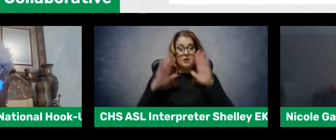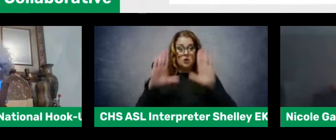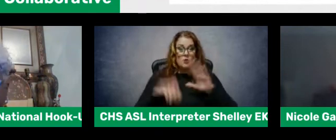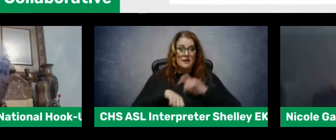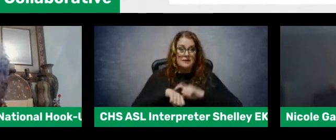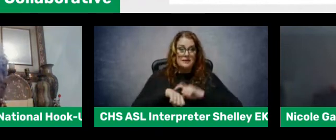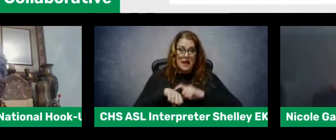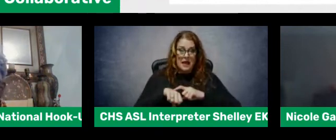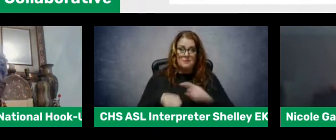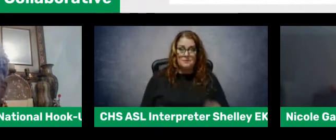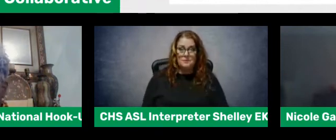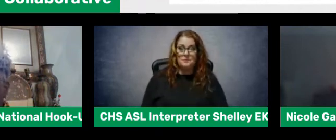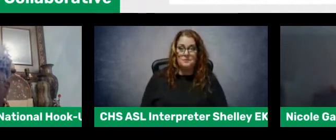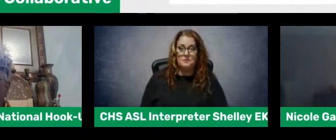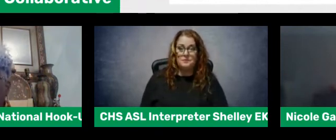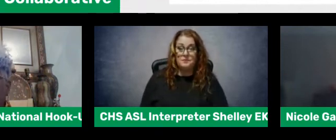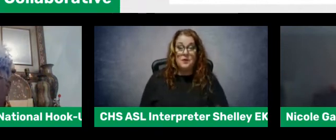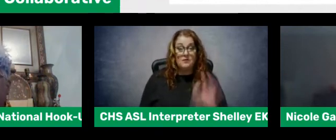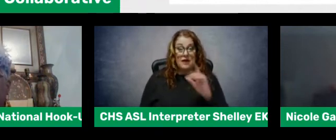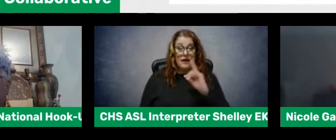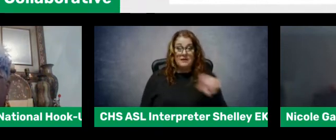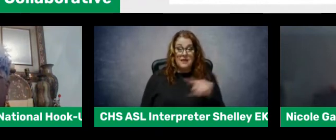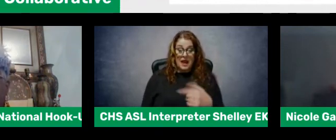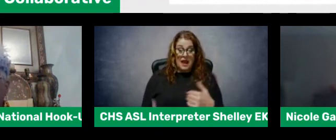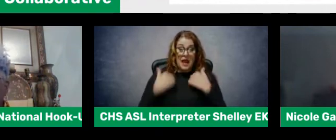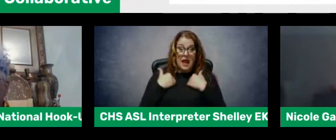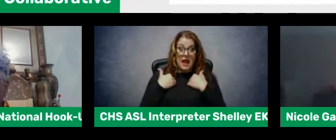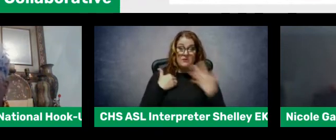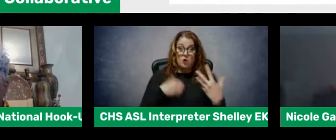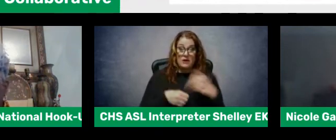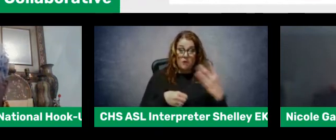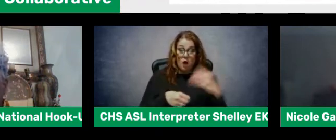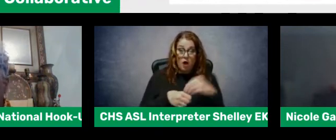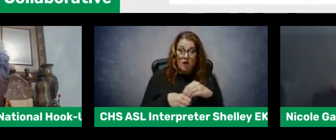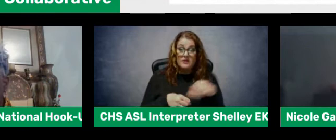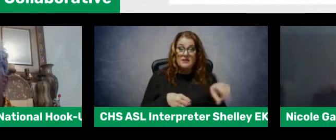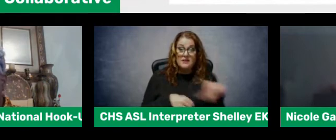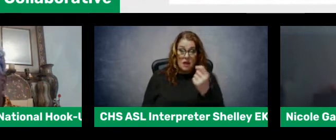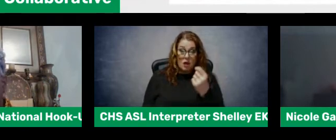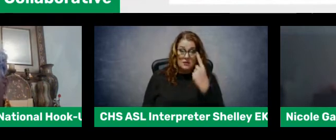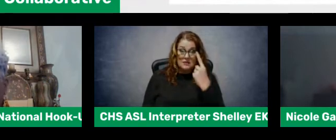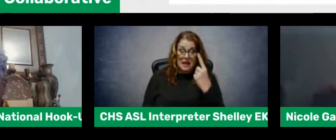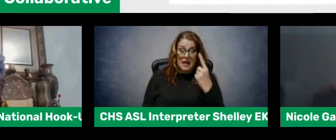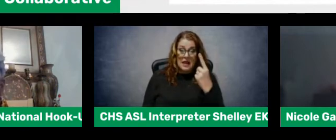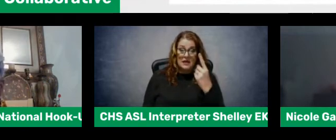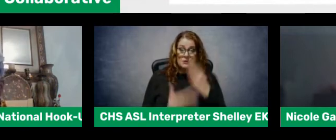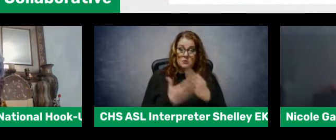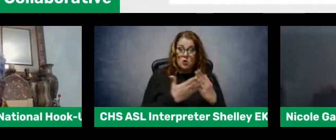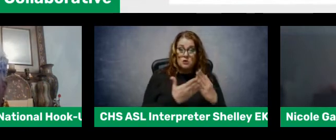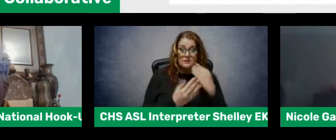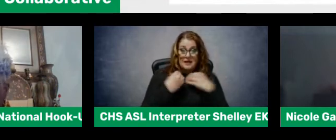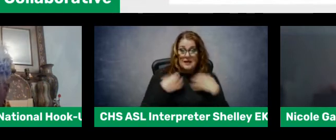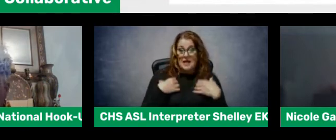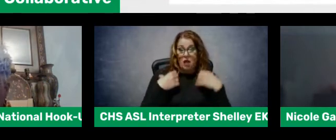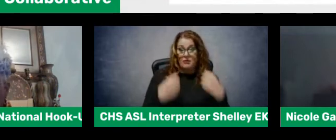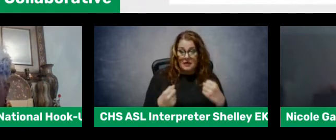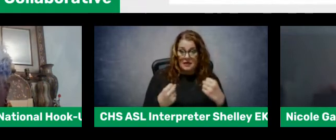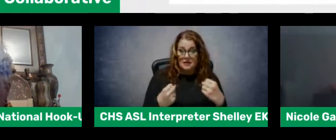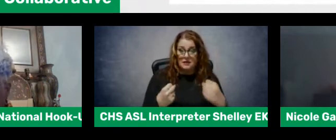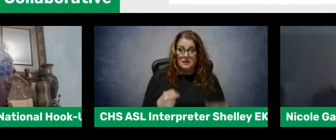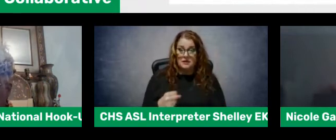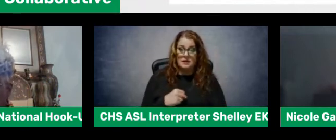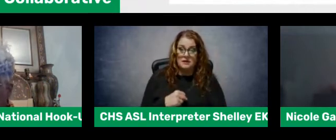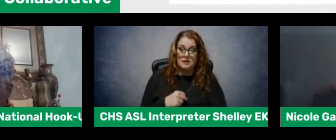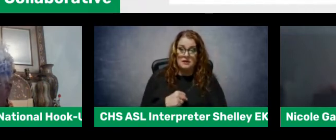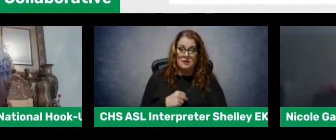And we find that when they do when they're involved, they understand the importance of eating healthy. And so we started